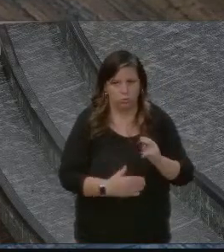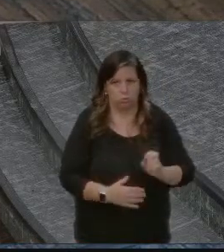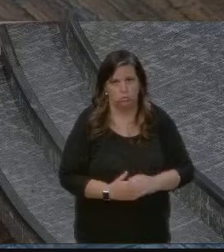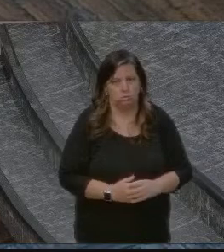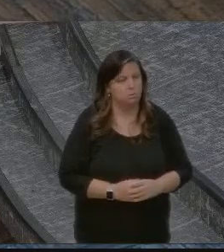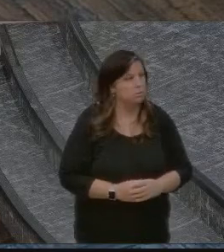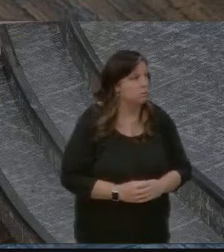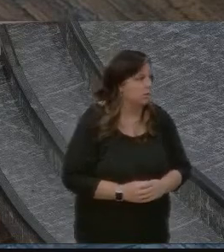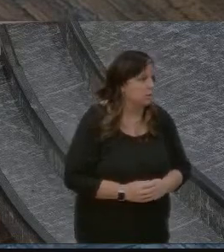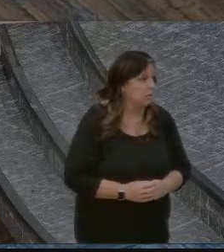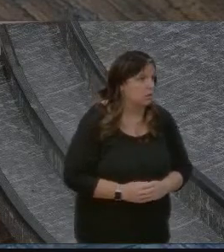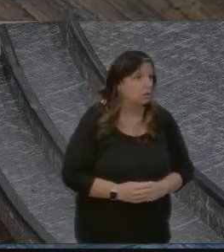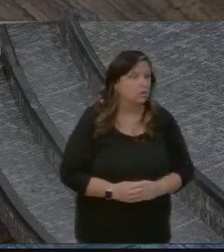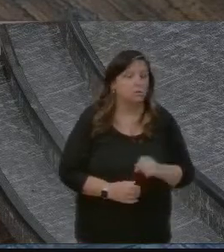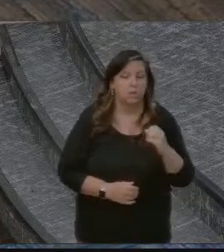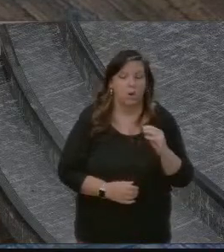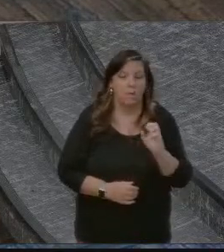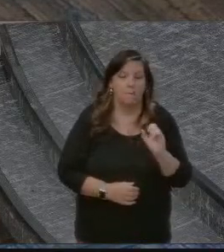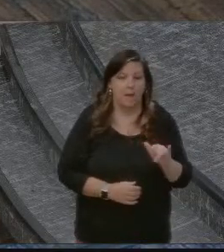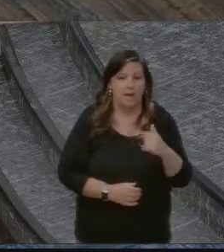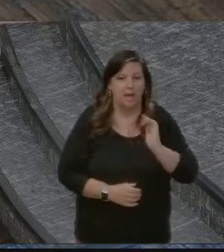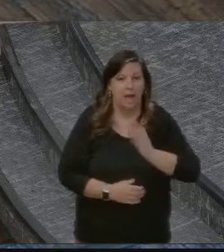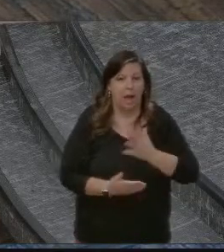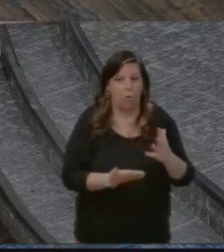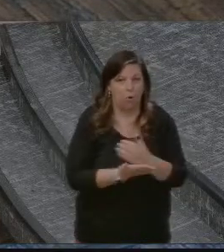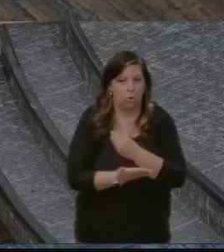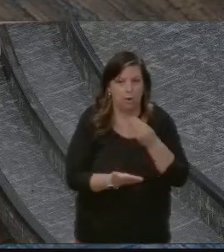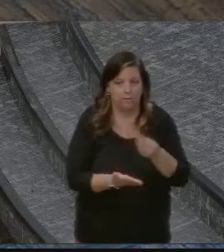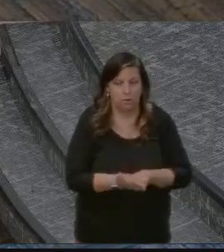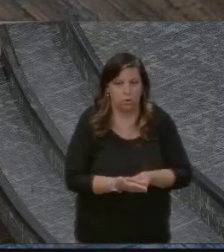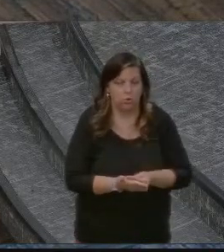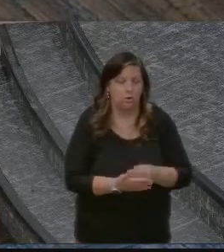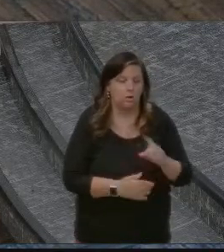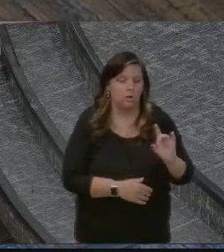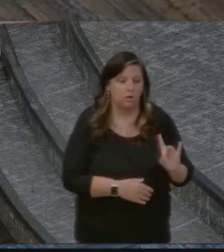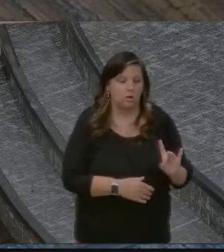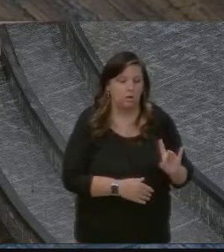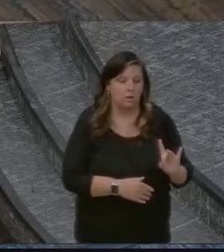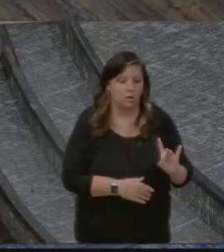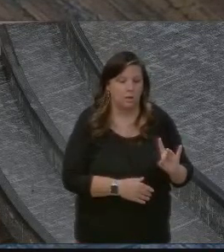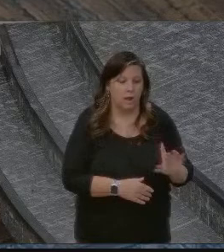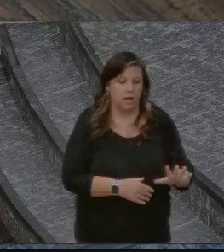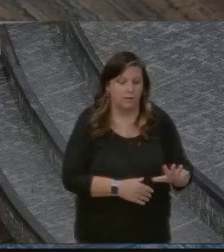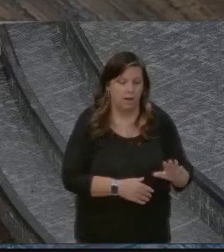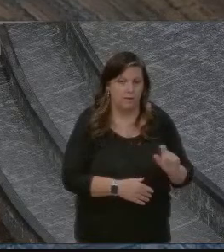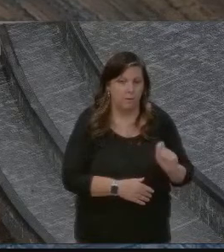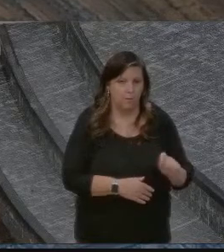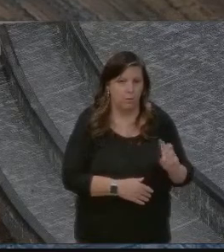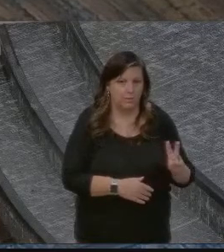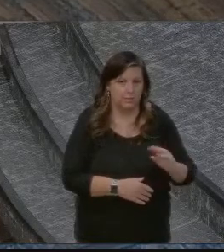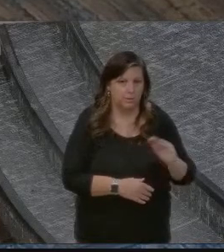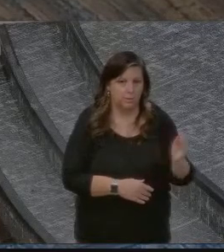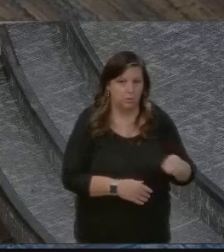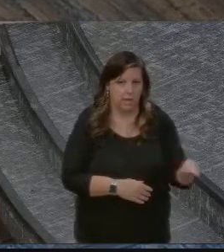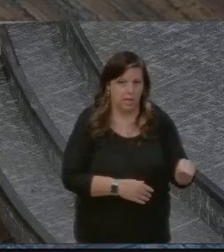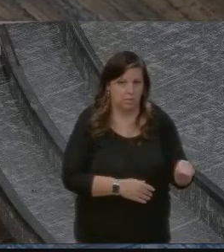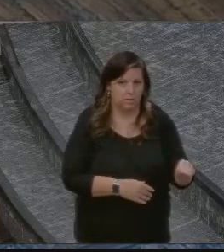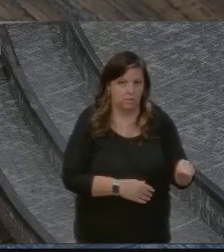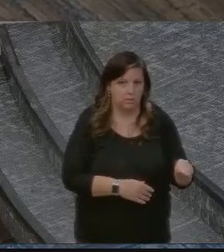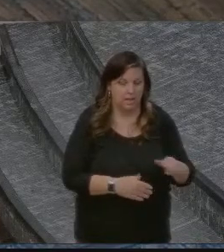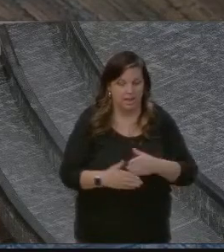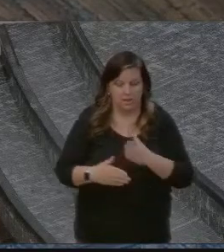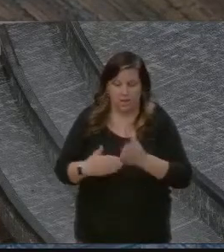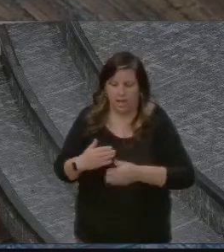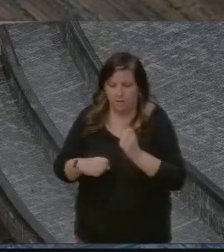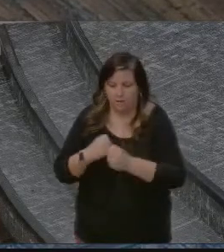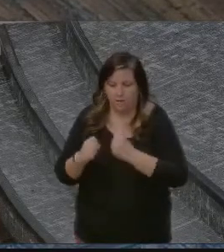So as of May, our revenues were sitting at 90.56%, and at the end of the year, I was going